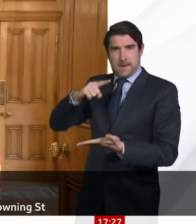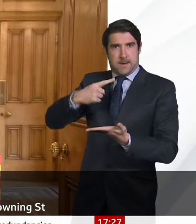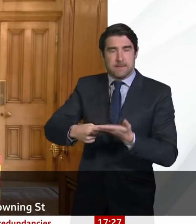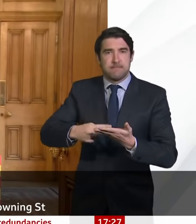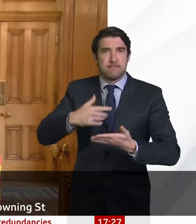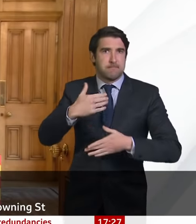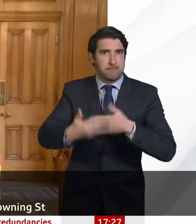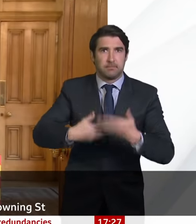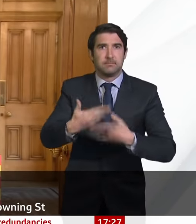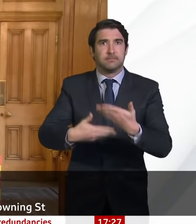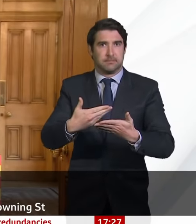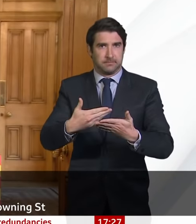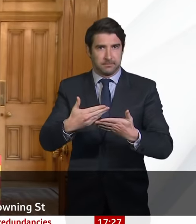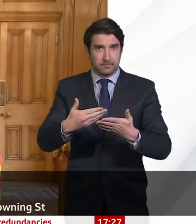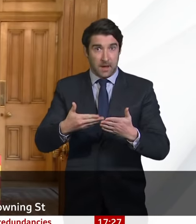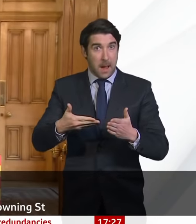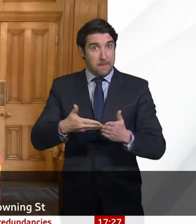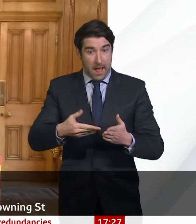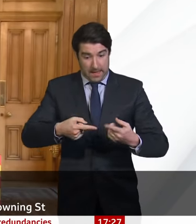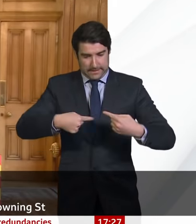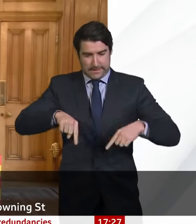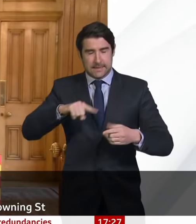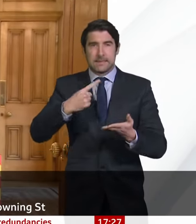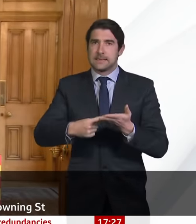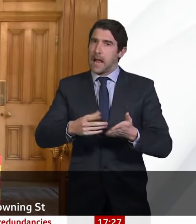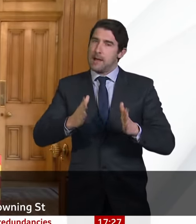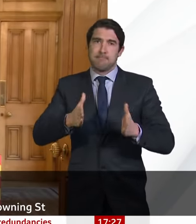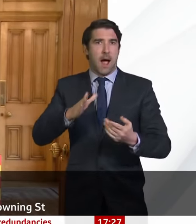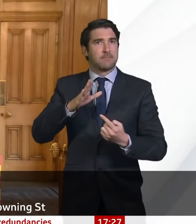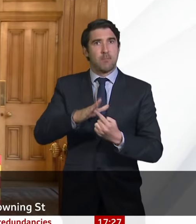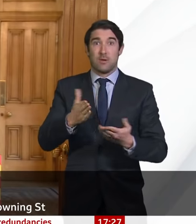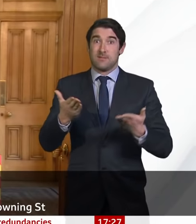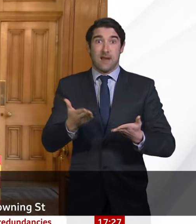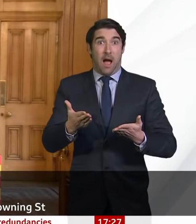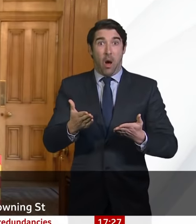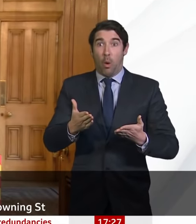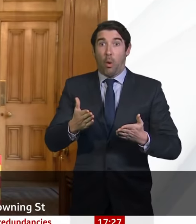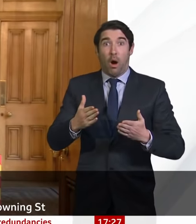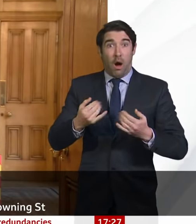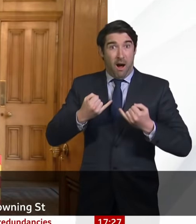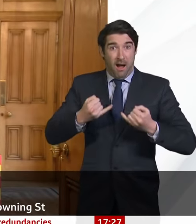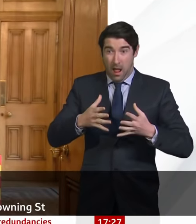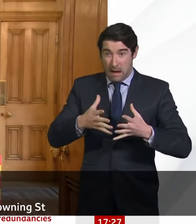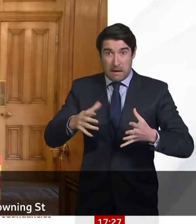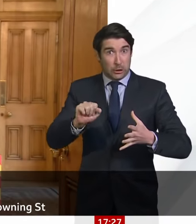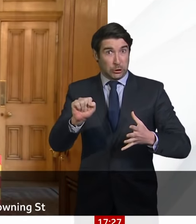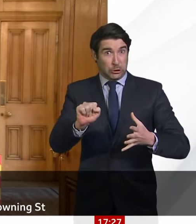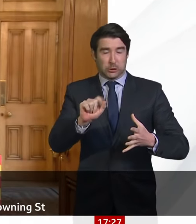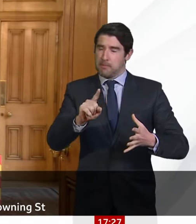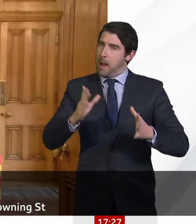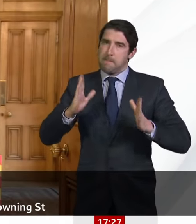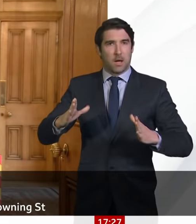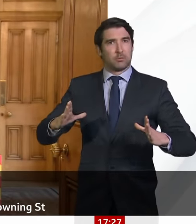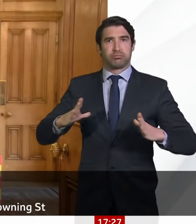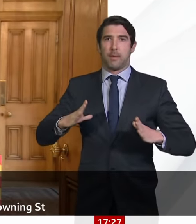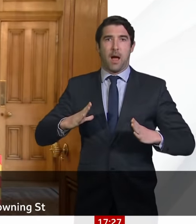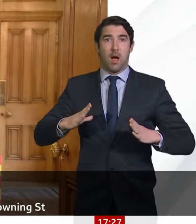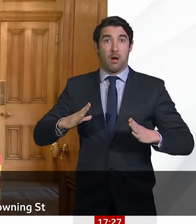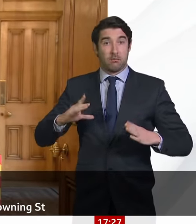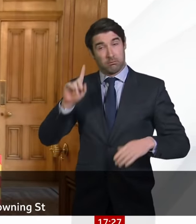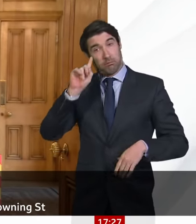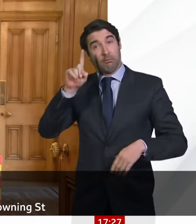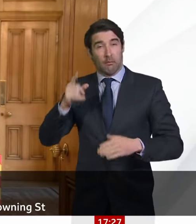to increase NHS capacity by dramatically expanding the numbers of beds, of key staff, and life-saving